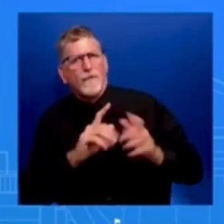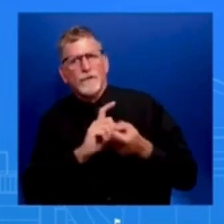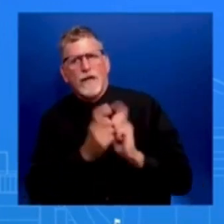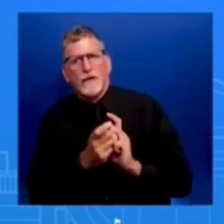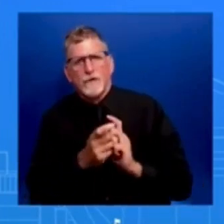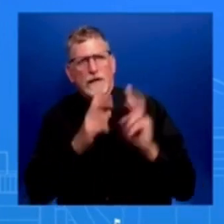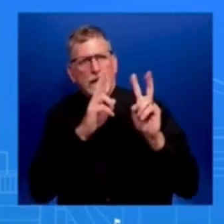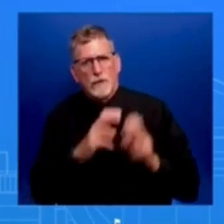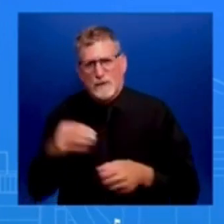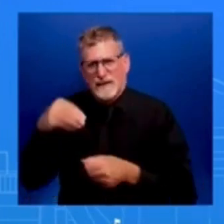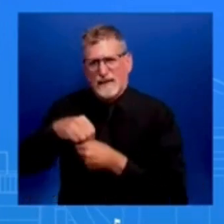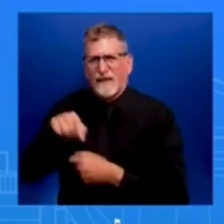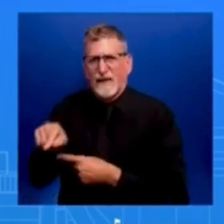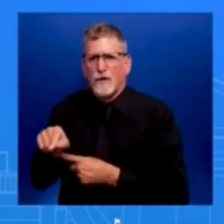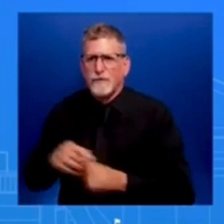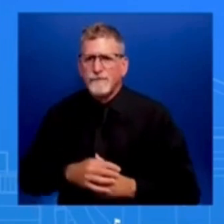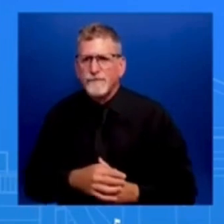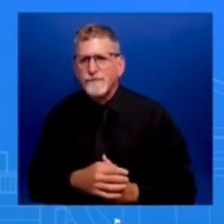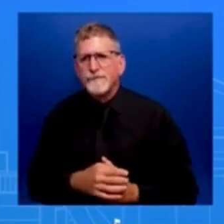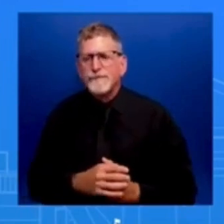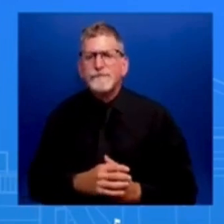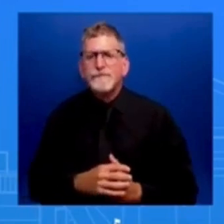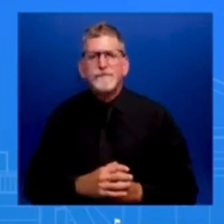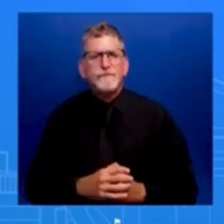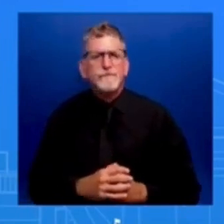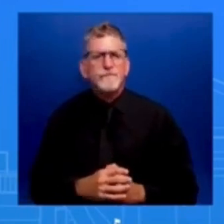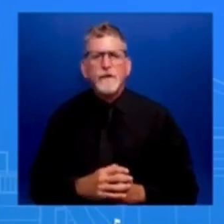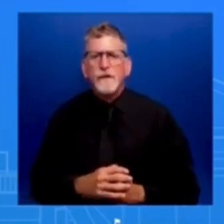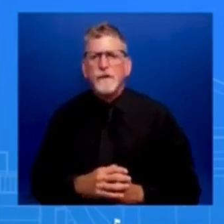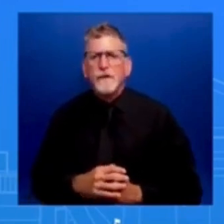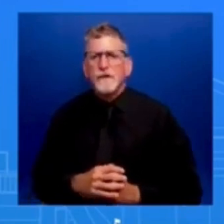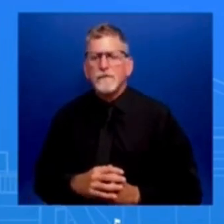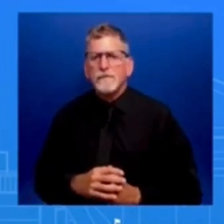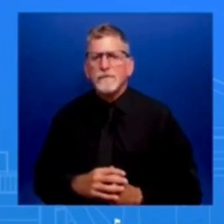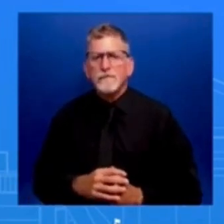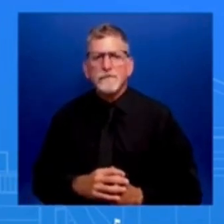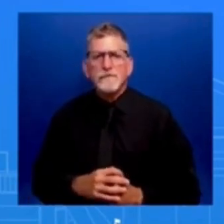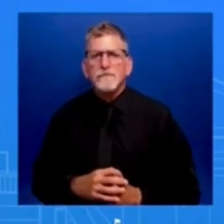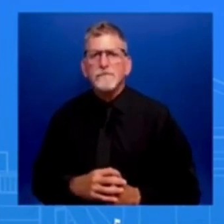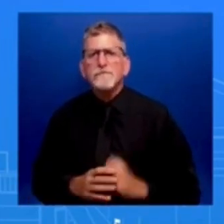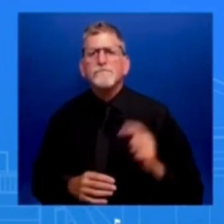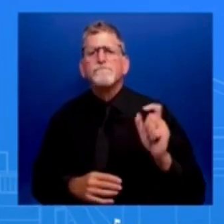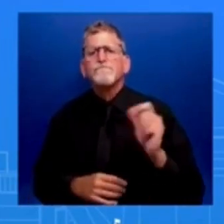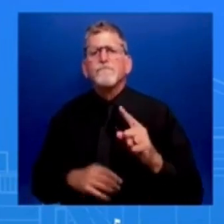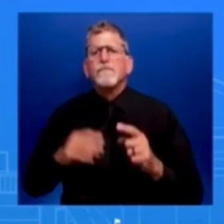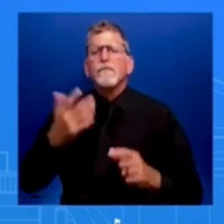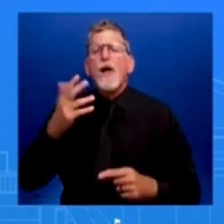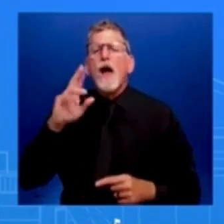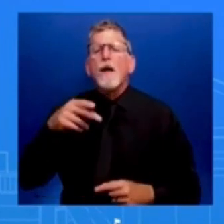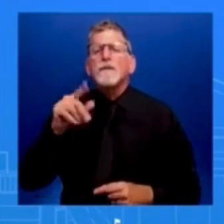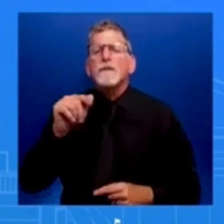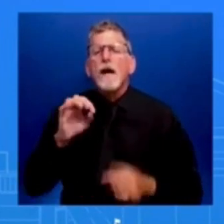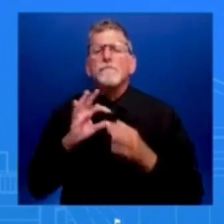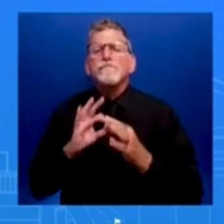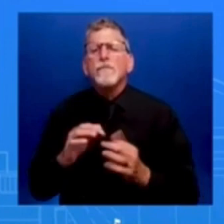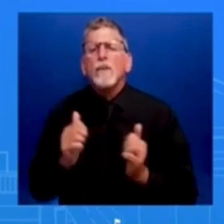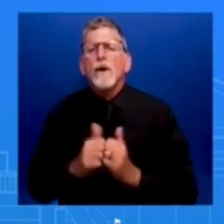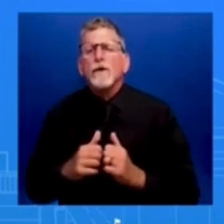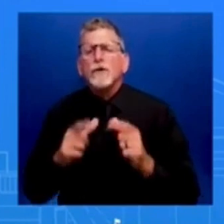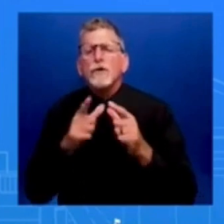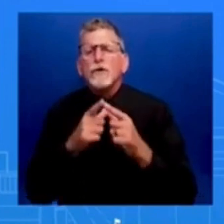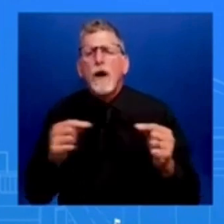almost? Is there any update on the summit with Japan and South Korea? I don't have any updates for you at this